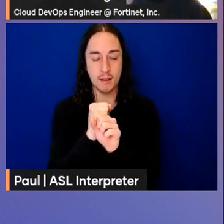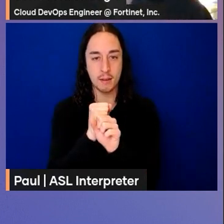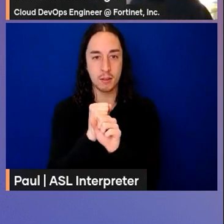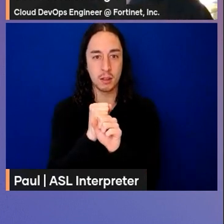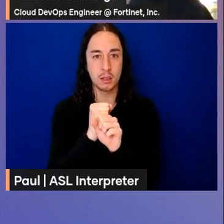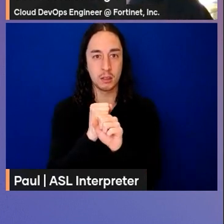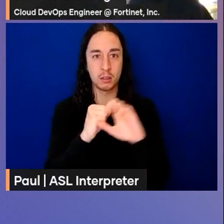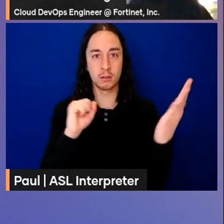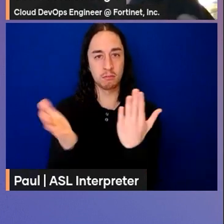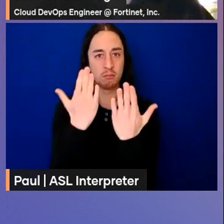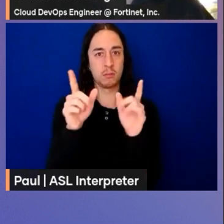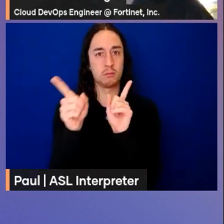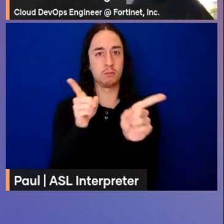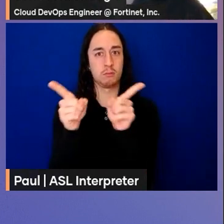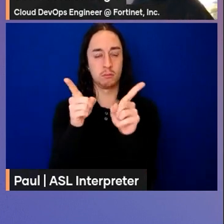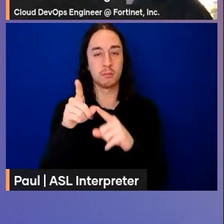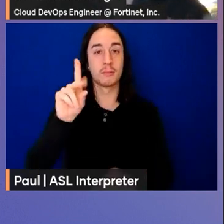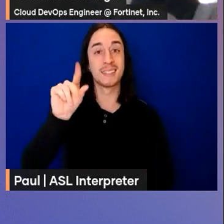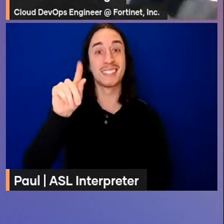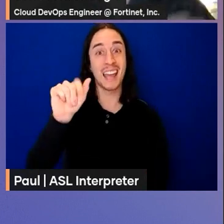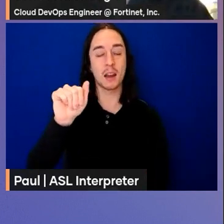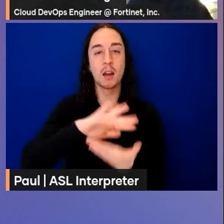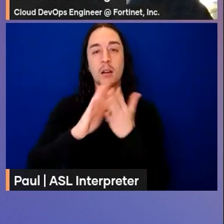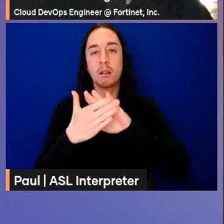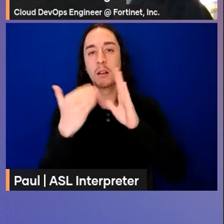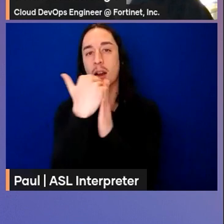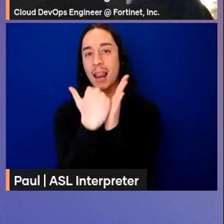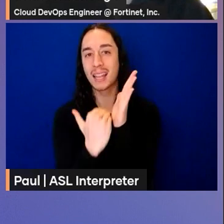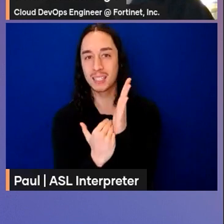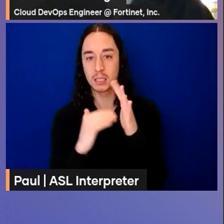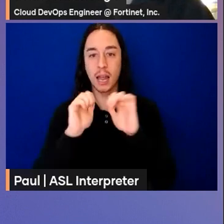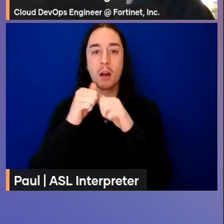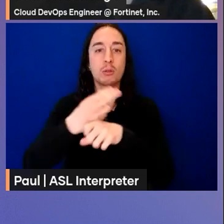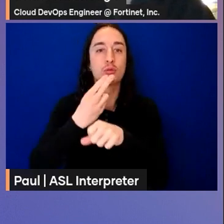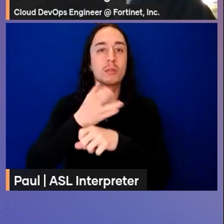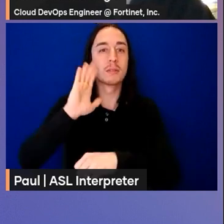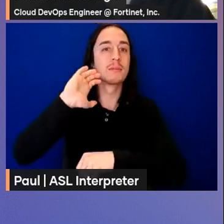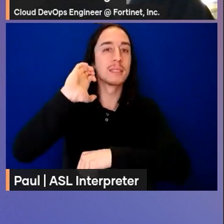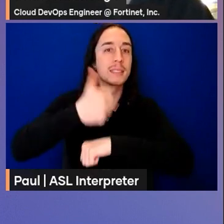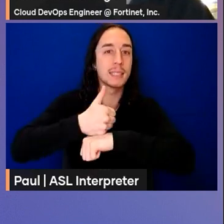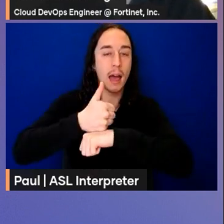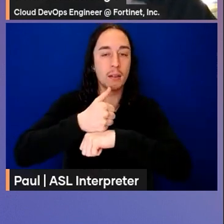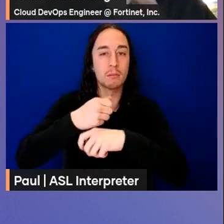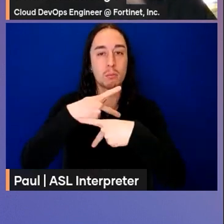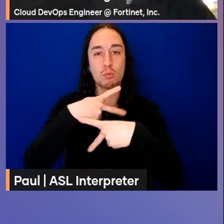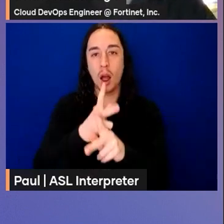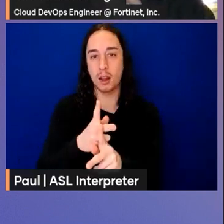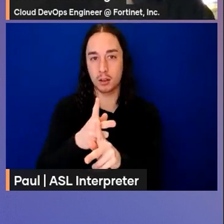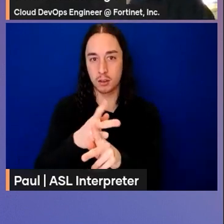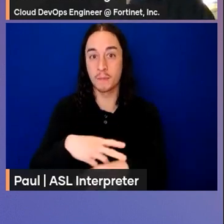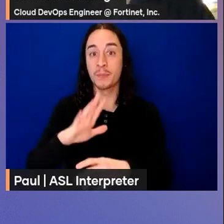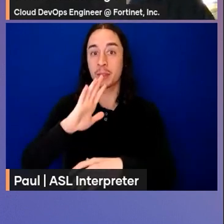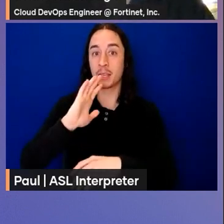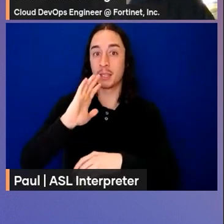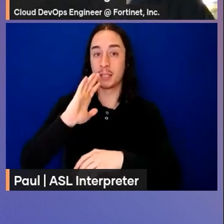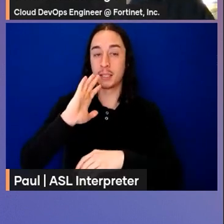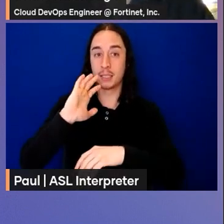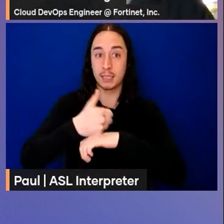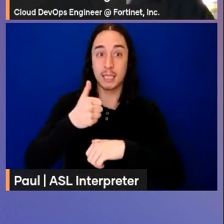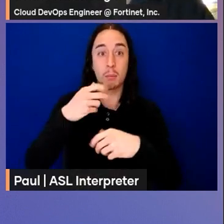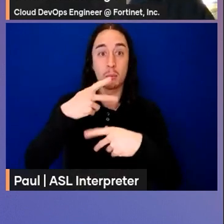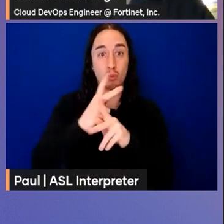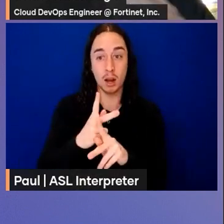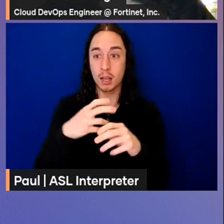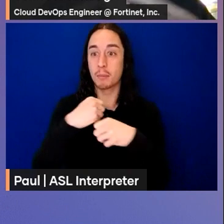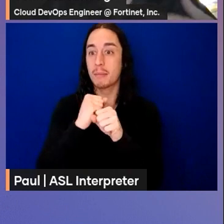data into a list by using set product. So set product creates a list of these 2